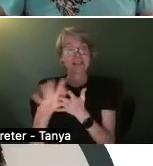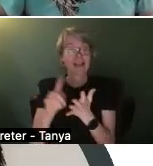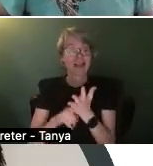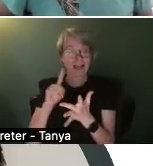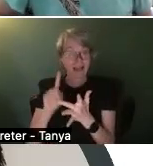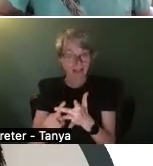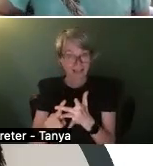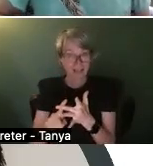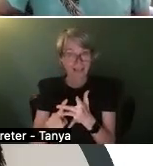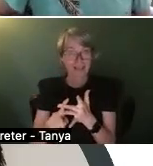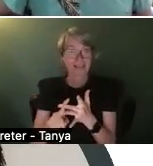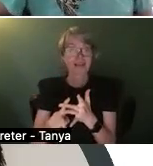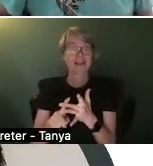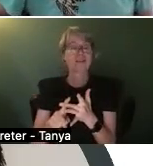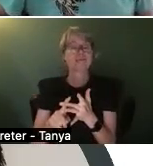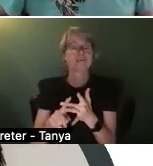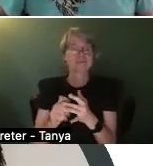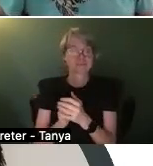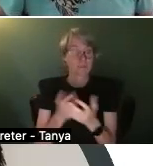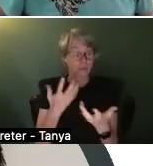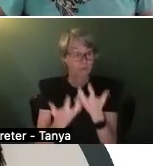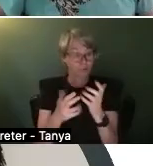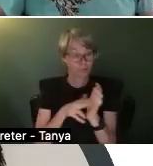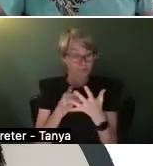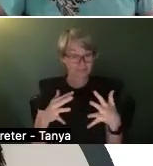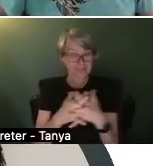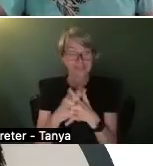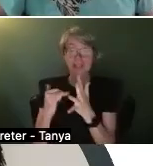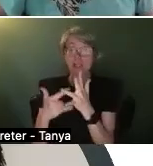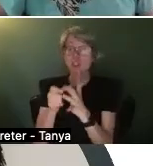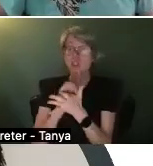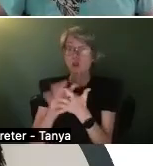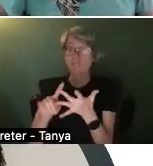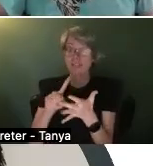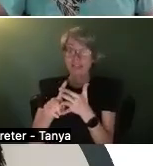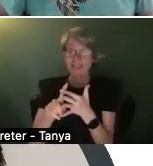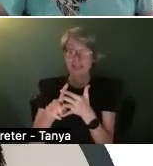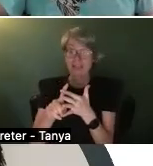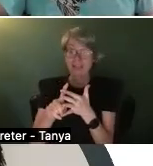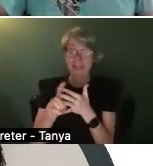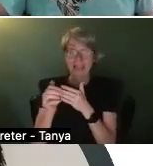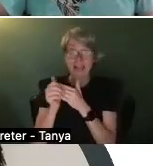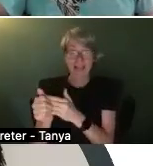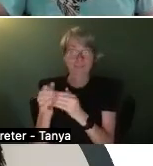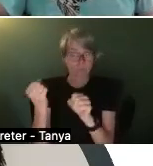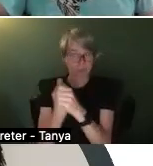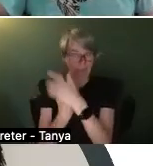at University of New South Wales, Sophie Howard, the lead of Driving Change at the